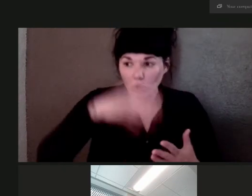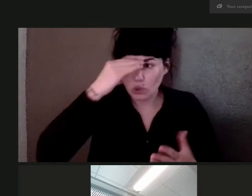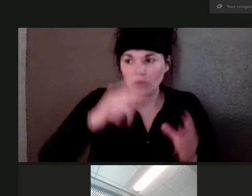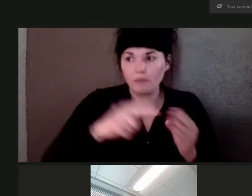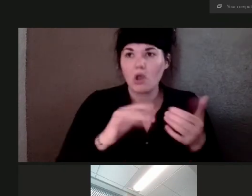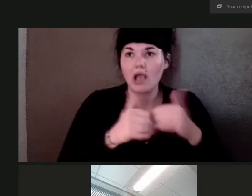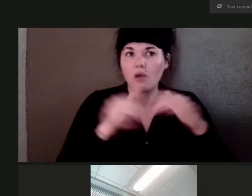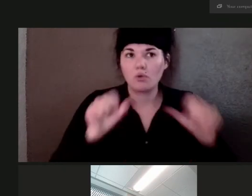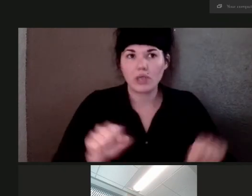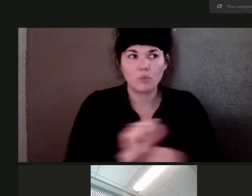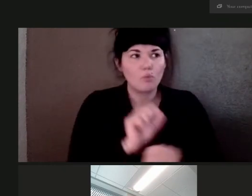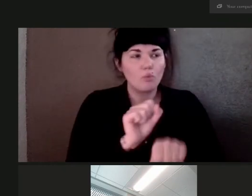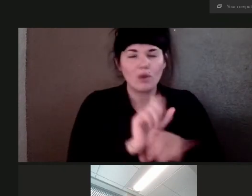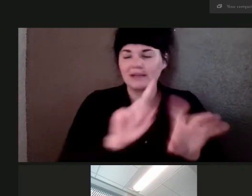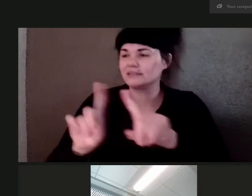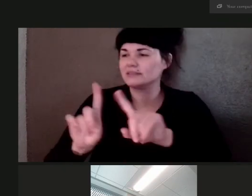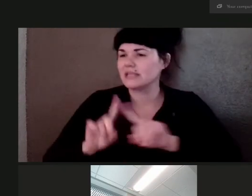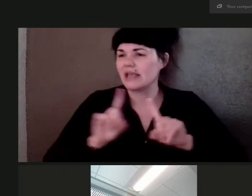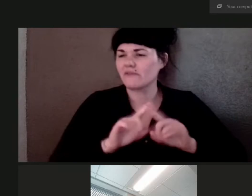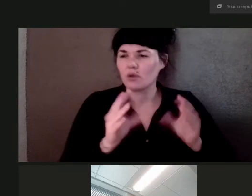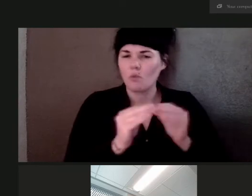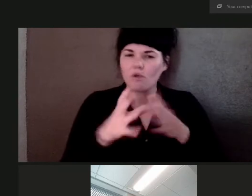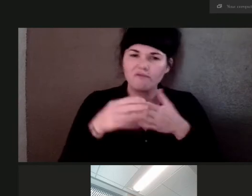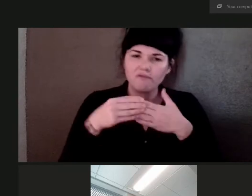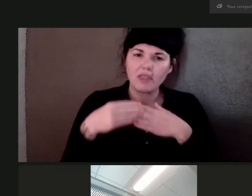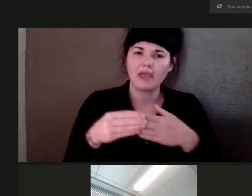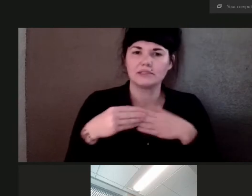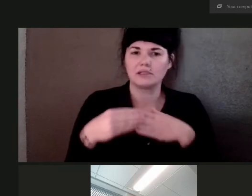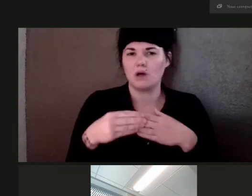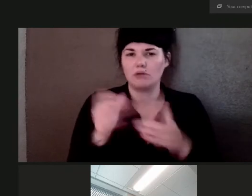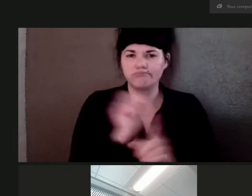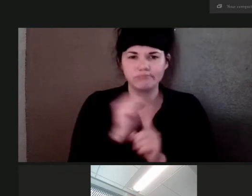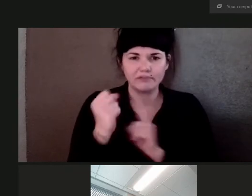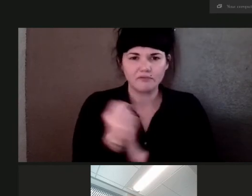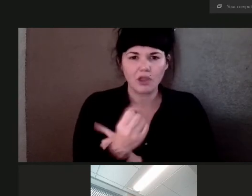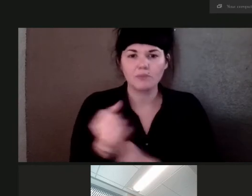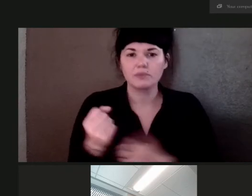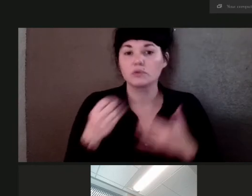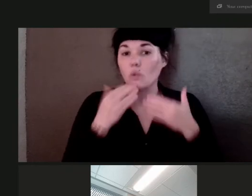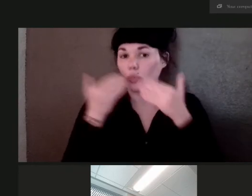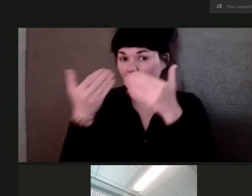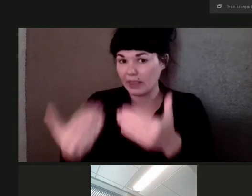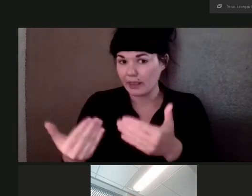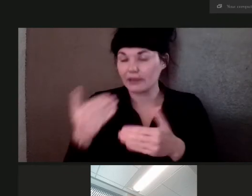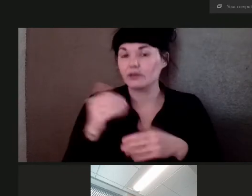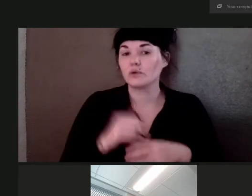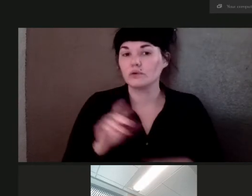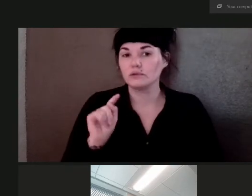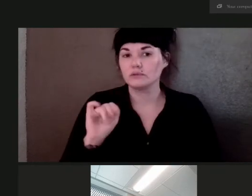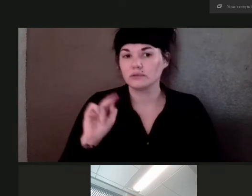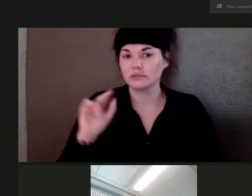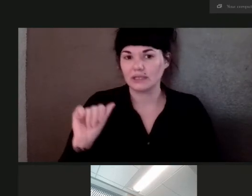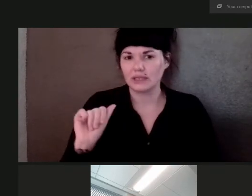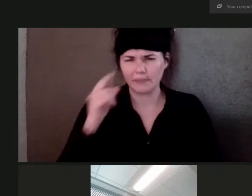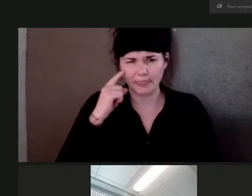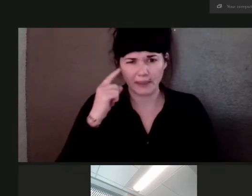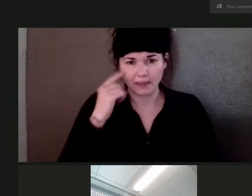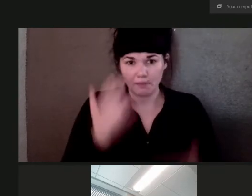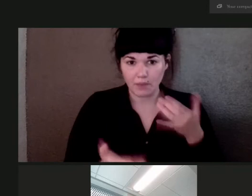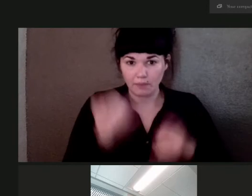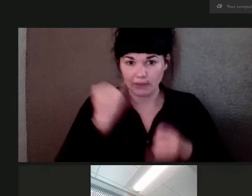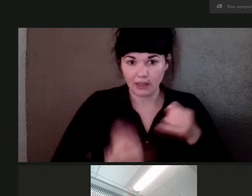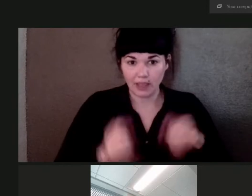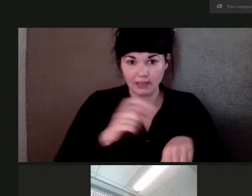a more flexible environment. So thank you, Tina. I'm thinking this might be the last time that we